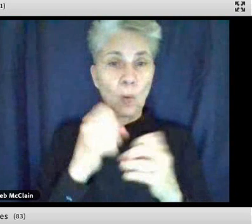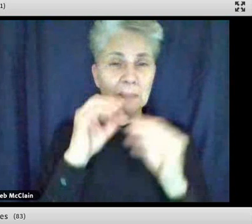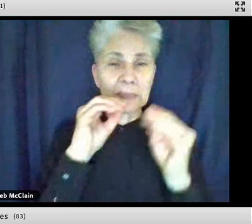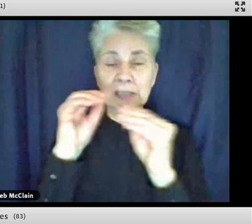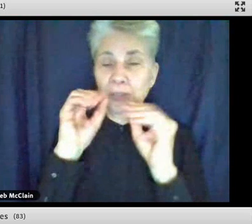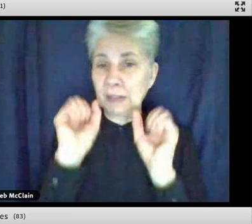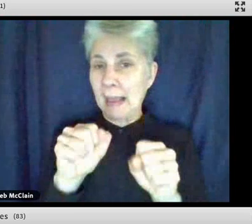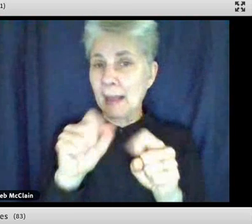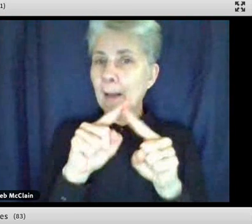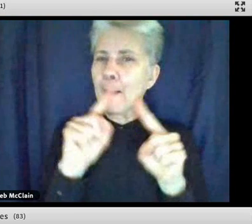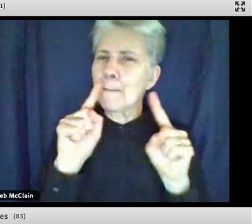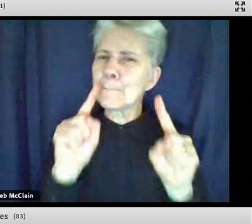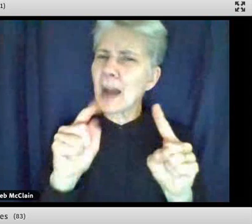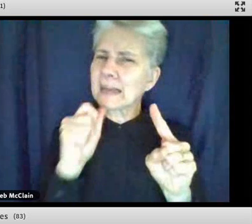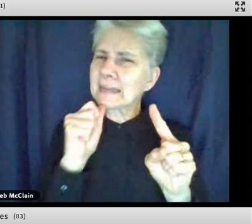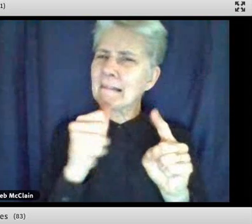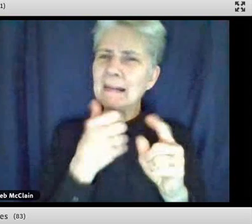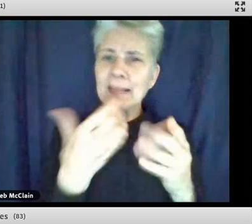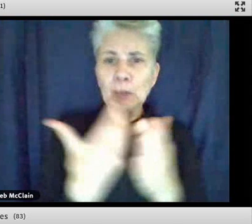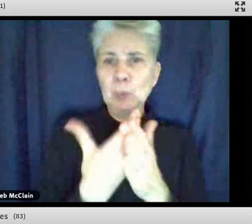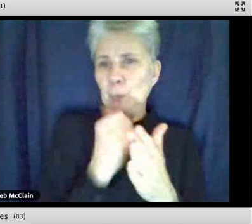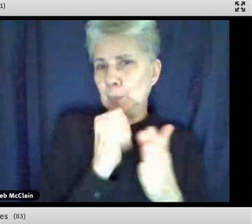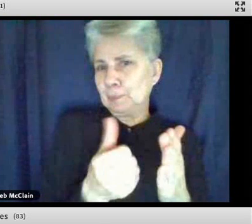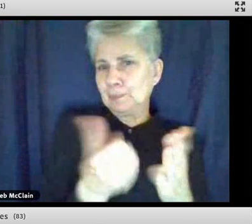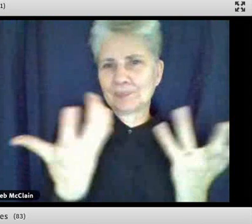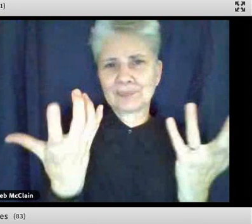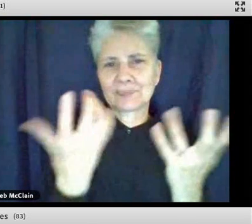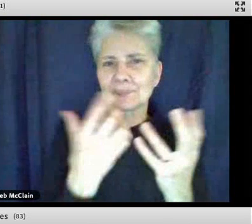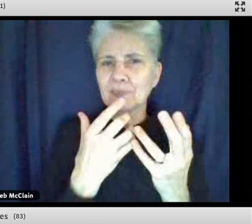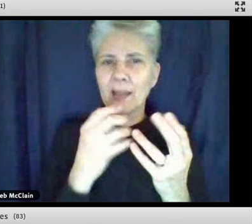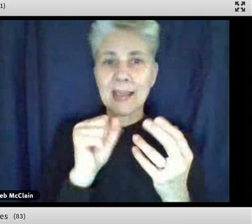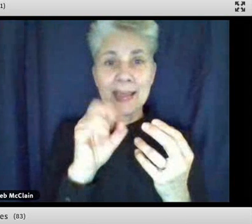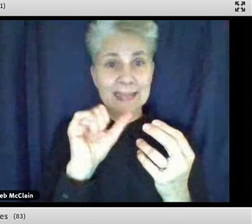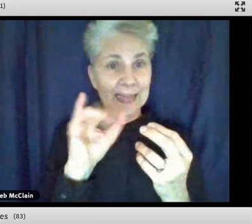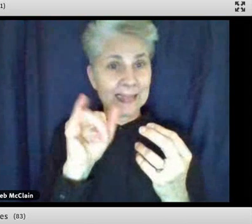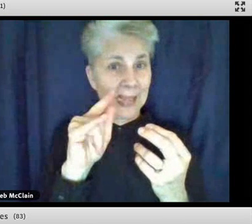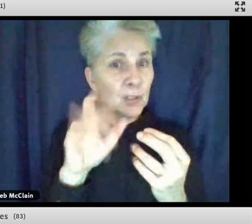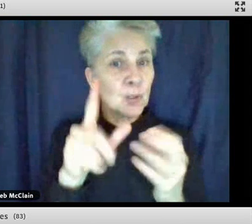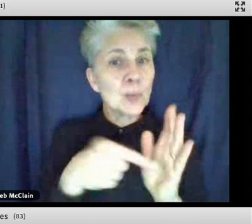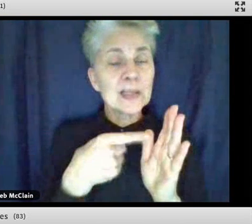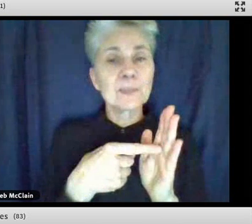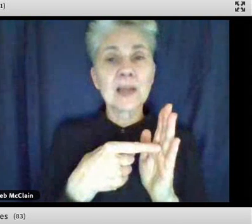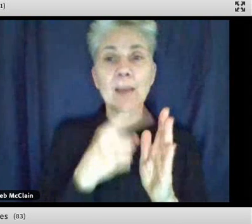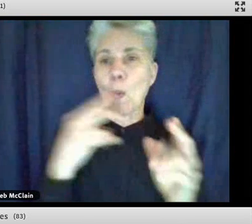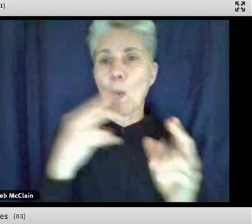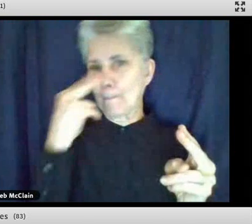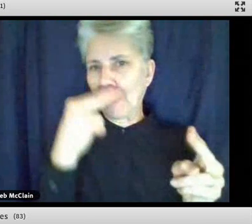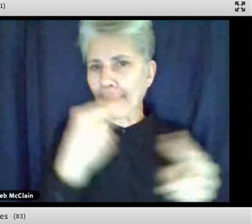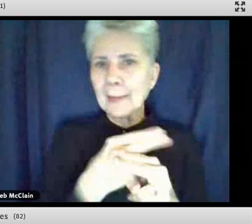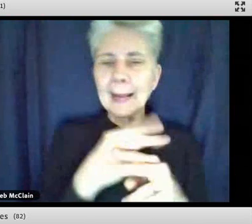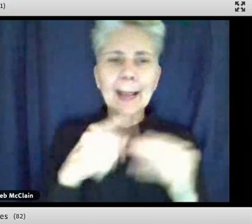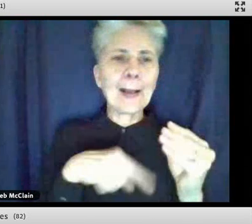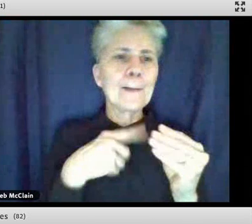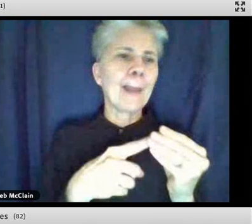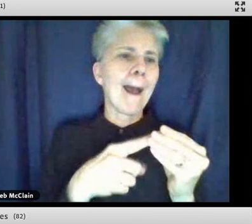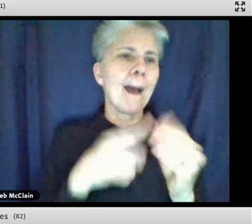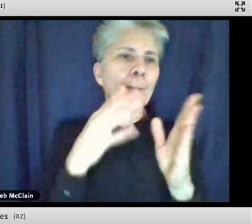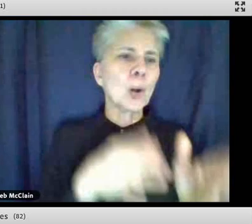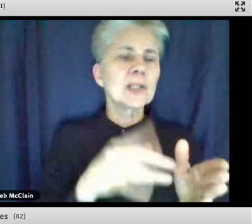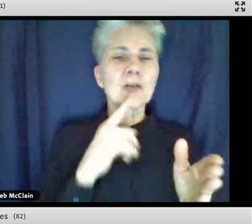But it's not anything new. It's sensational sometimes. Sometimes it's a parody about a political figure. Sometimes it's a